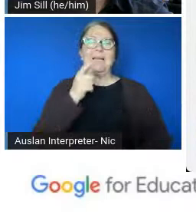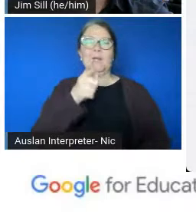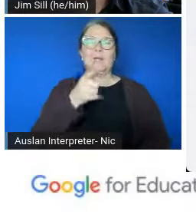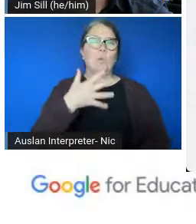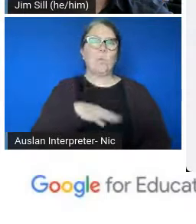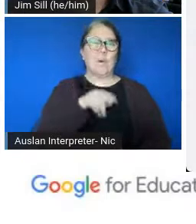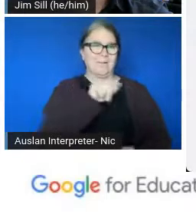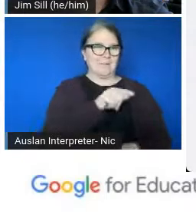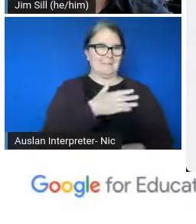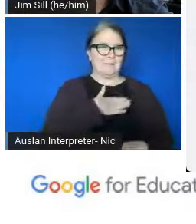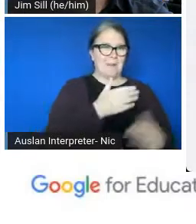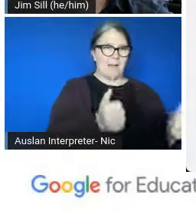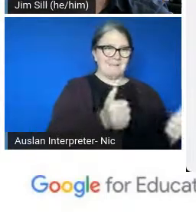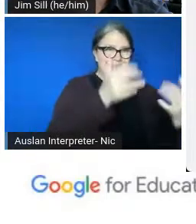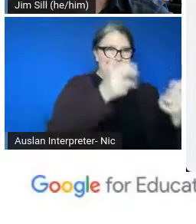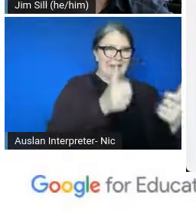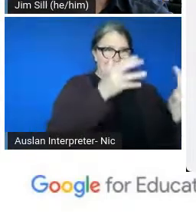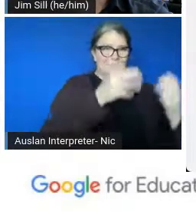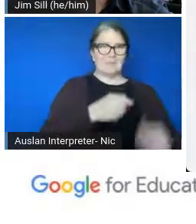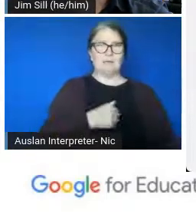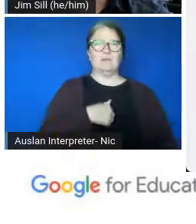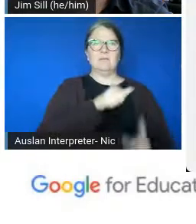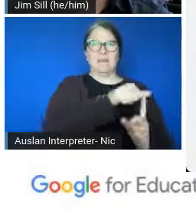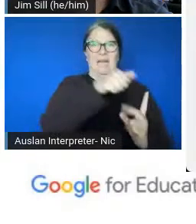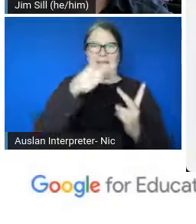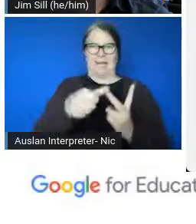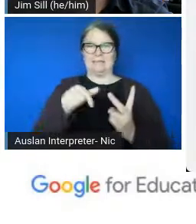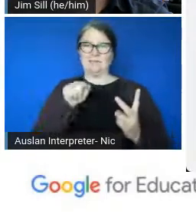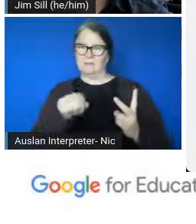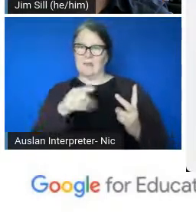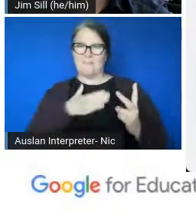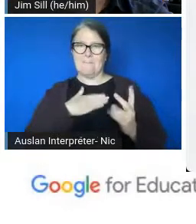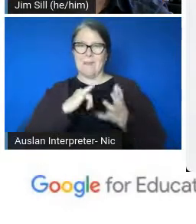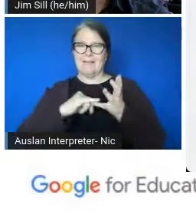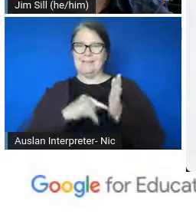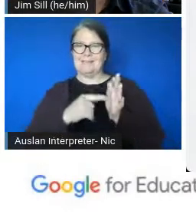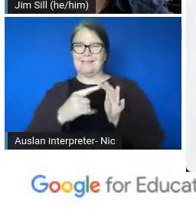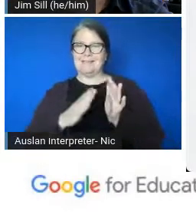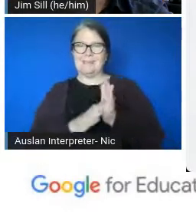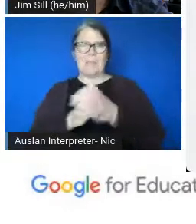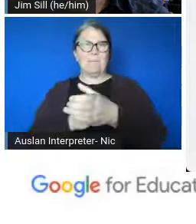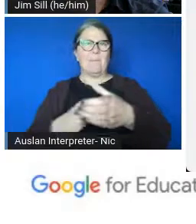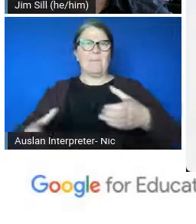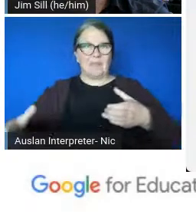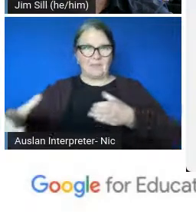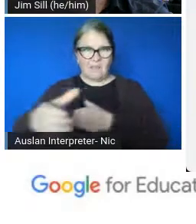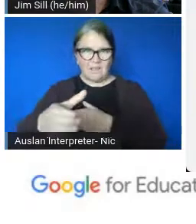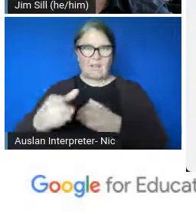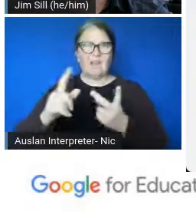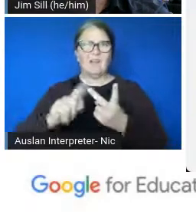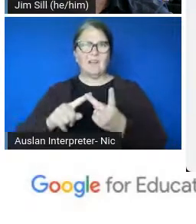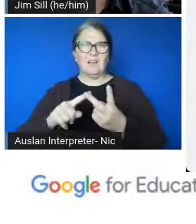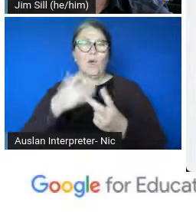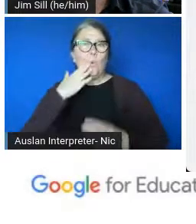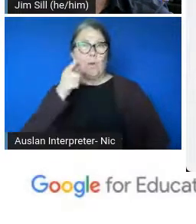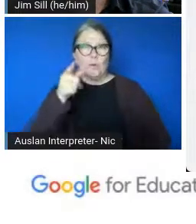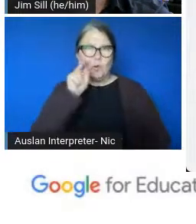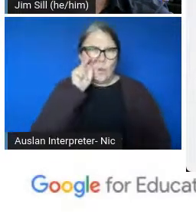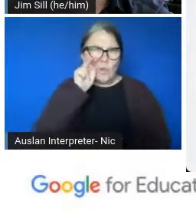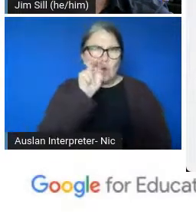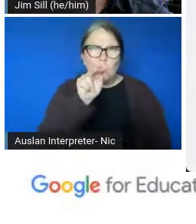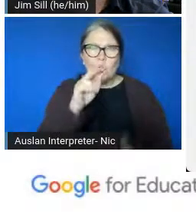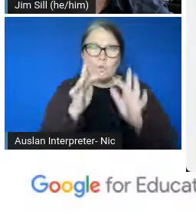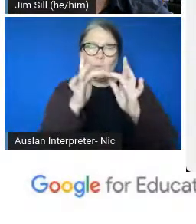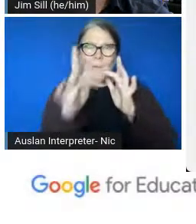is my sympathy, and you had them as titles up the top, the student, when you are looking at the website and you click